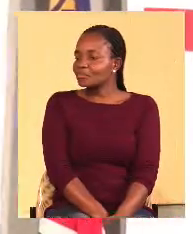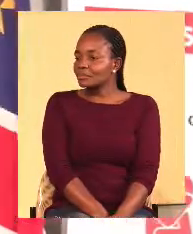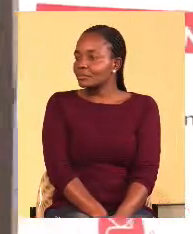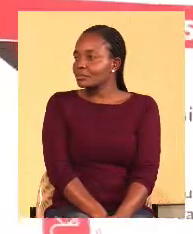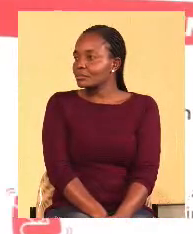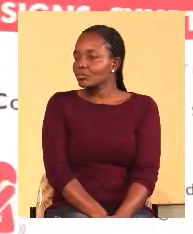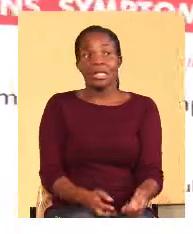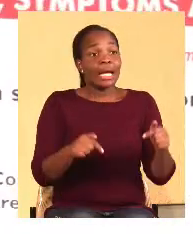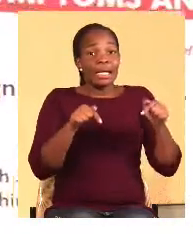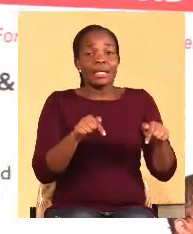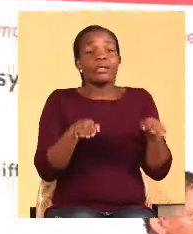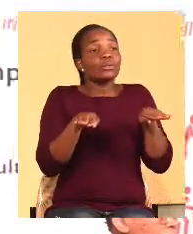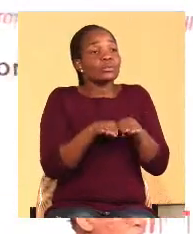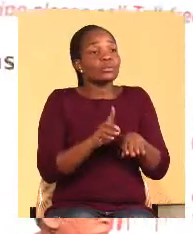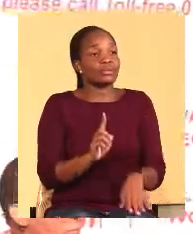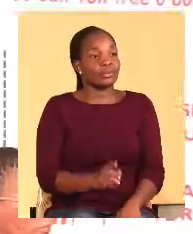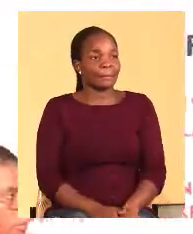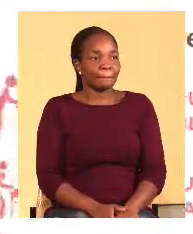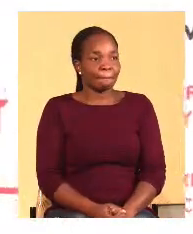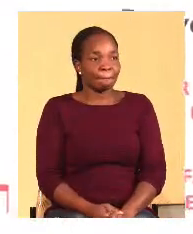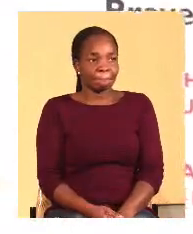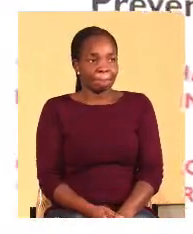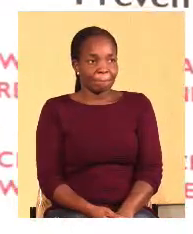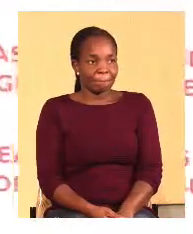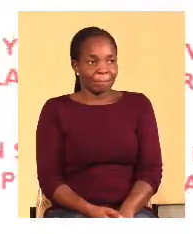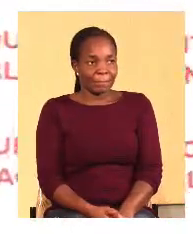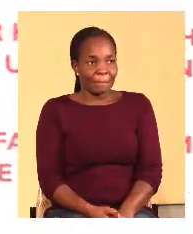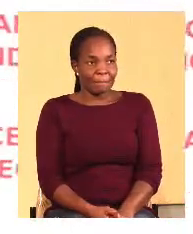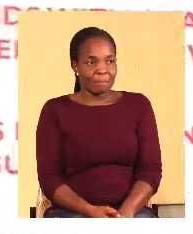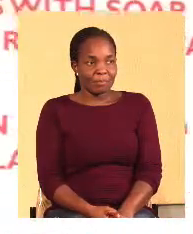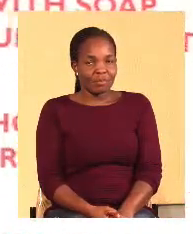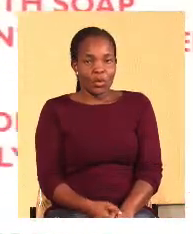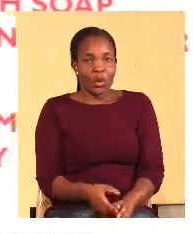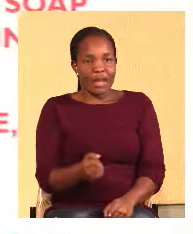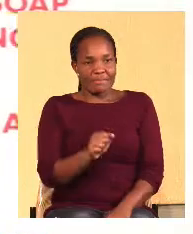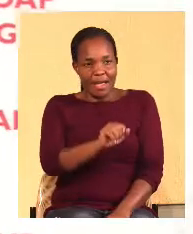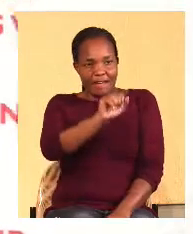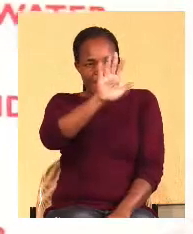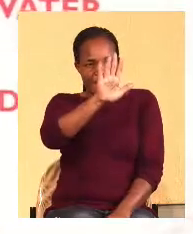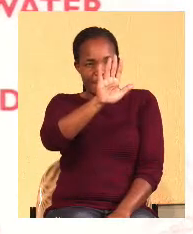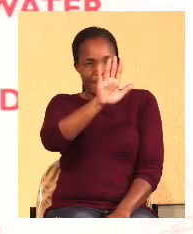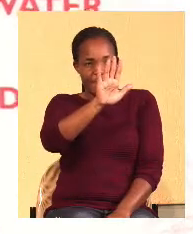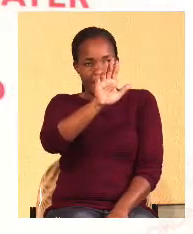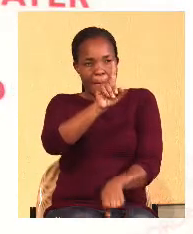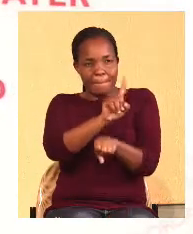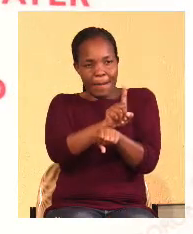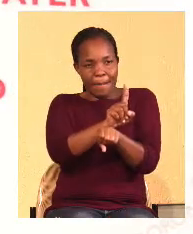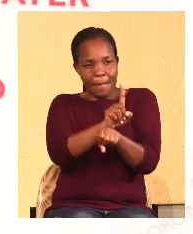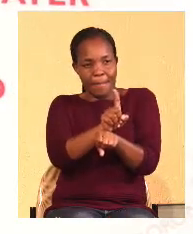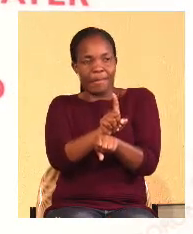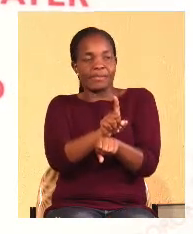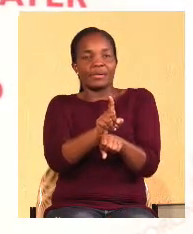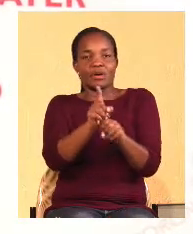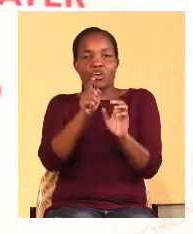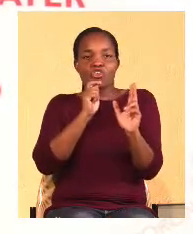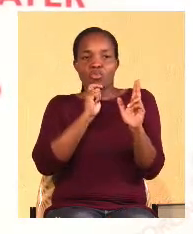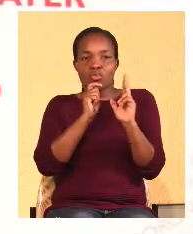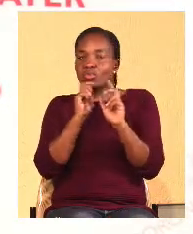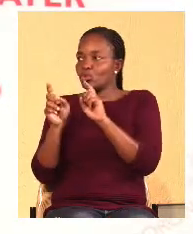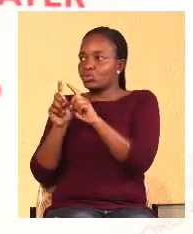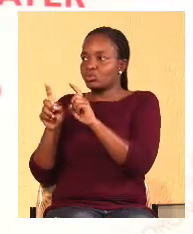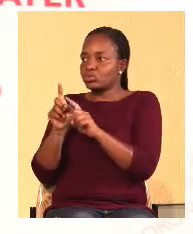What we will do now is we will allow 5 minutes to the media practitioners to ask